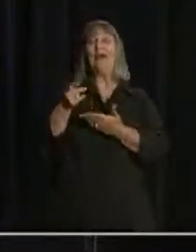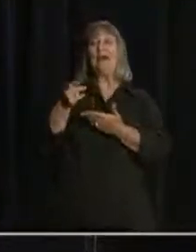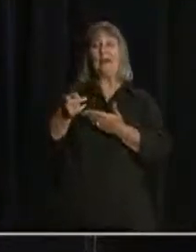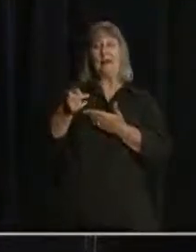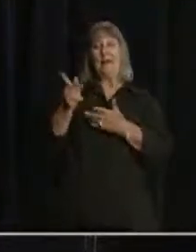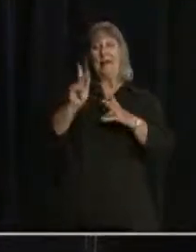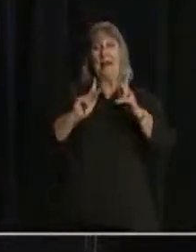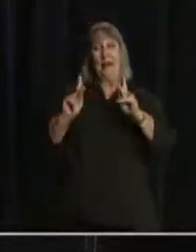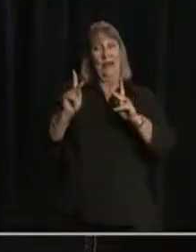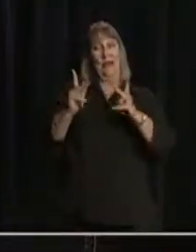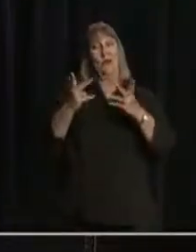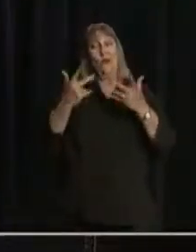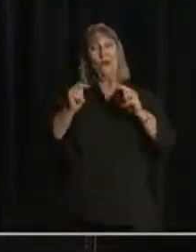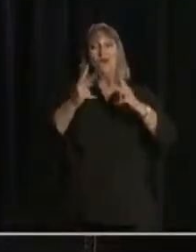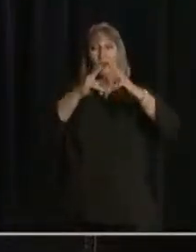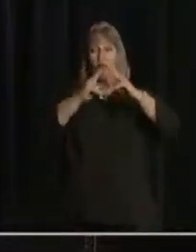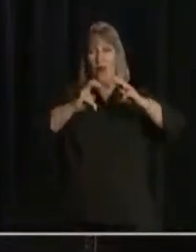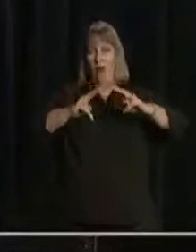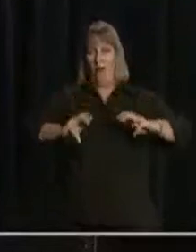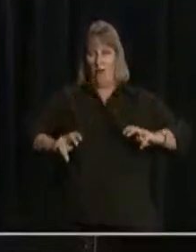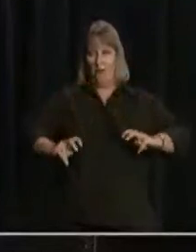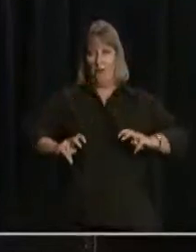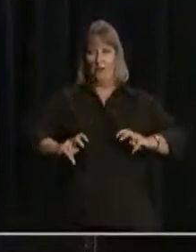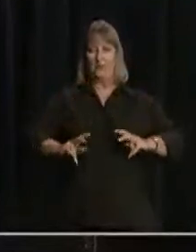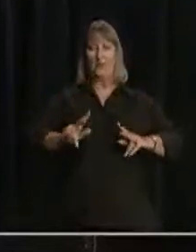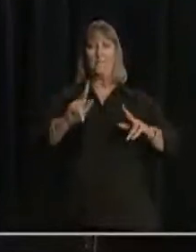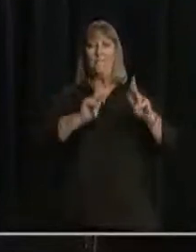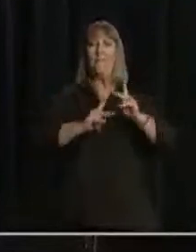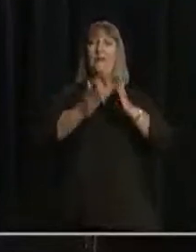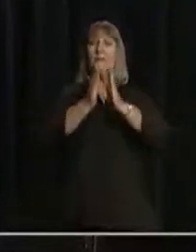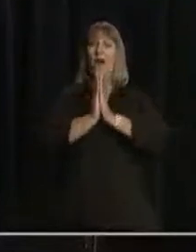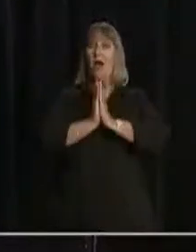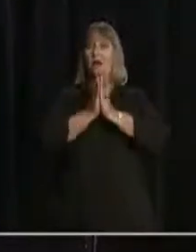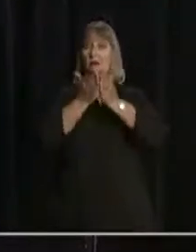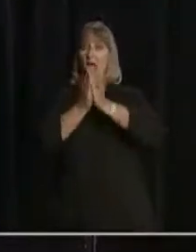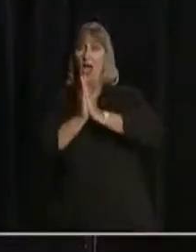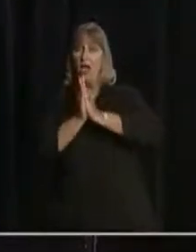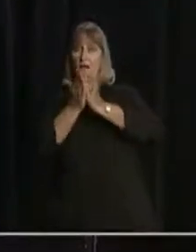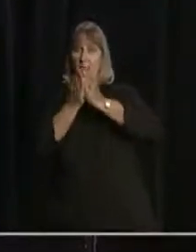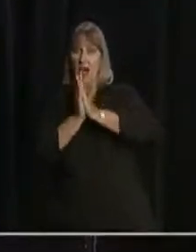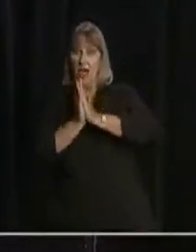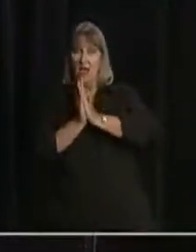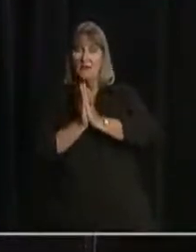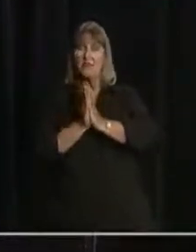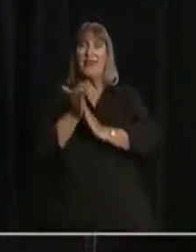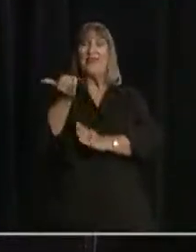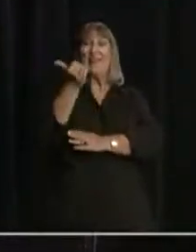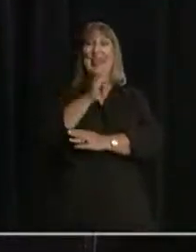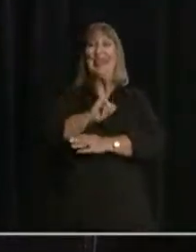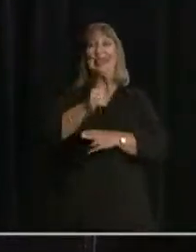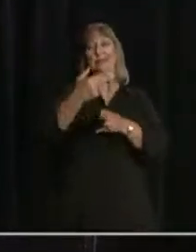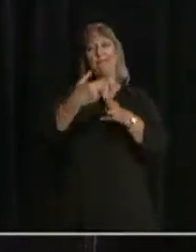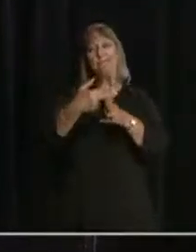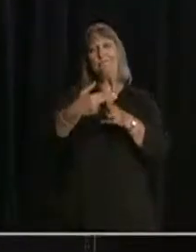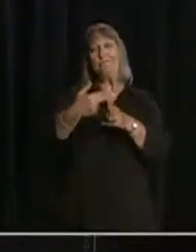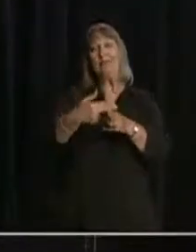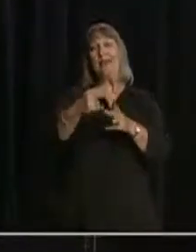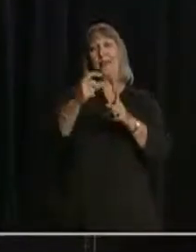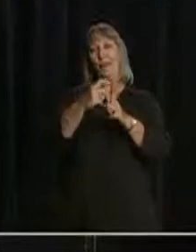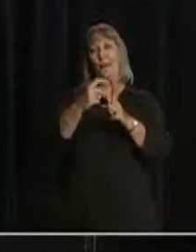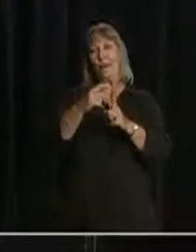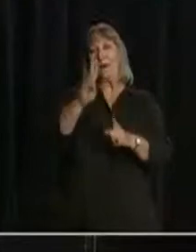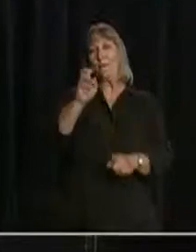So we've tried to look at some of the data. Folks have been asking about whether or not there have been any breakthrough infections among those